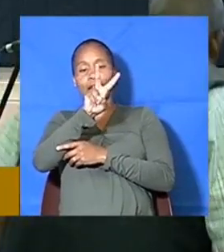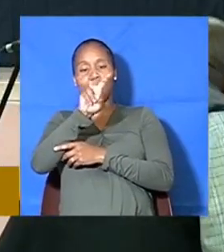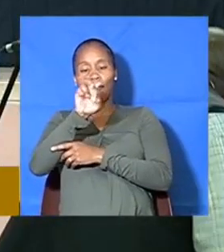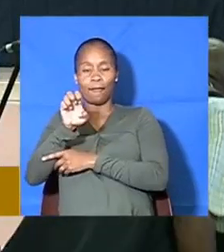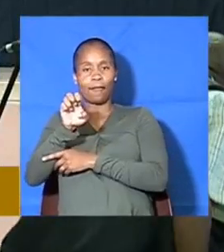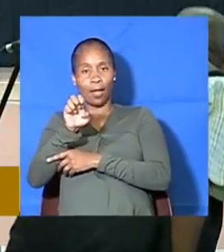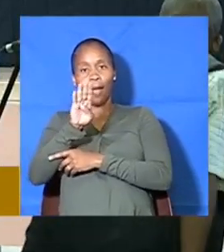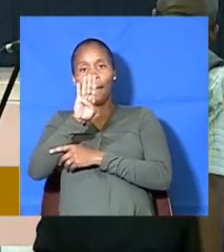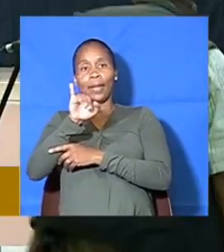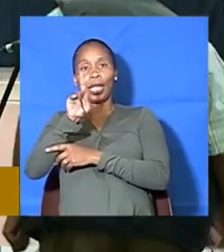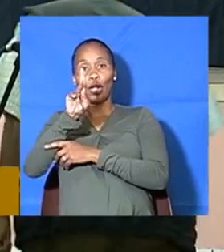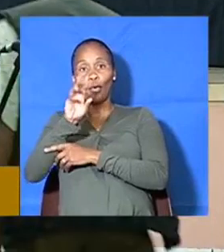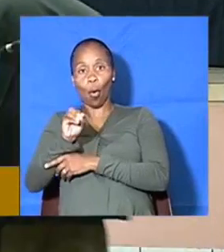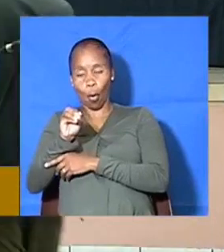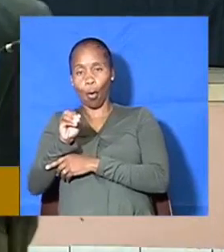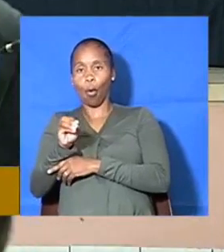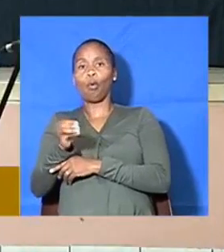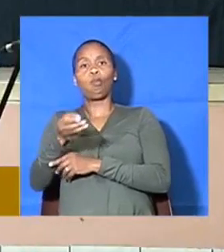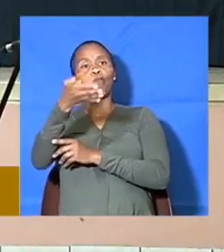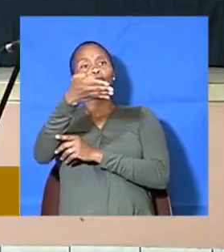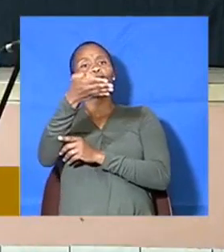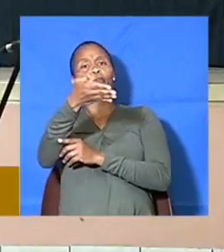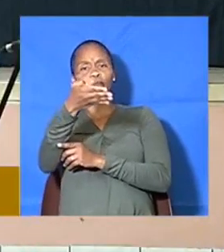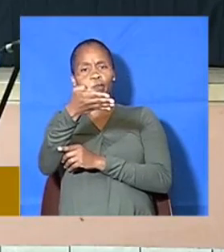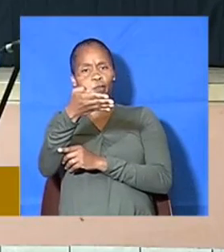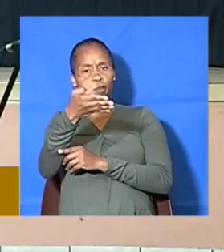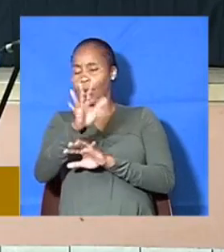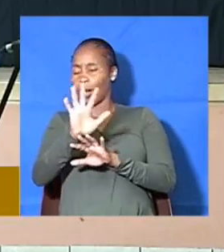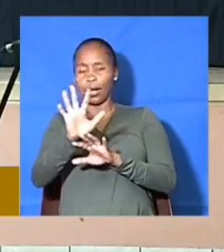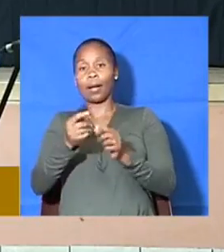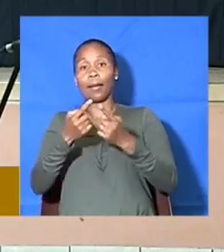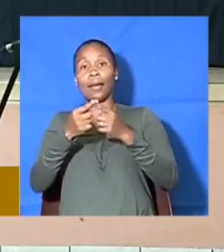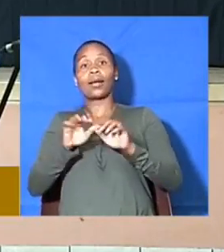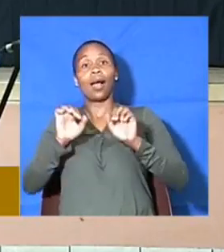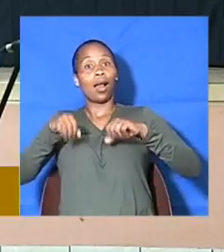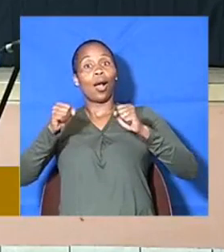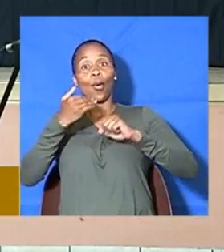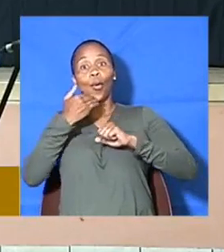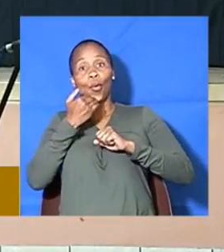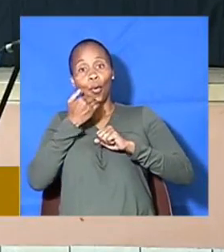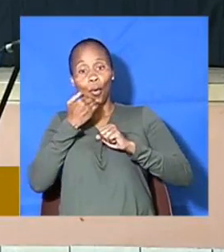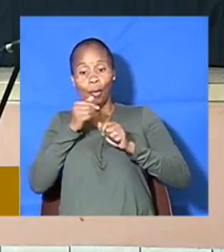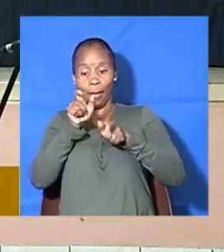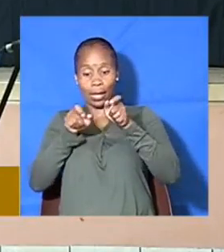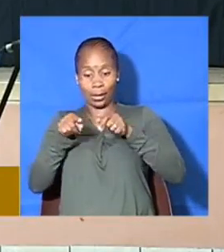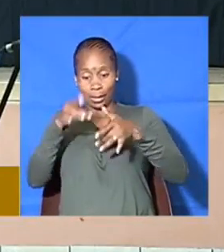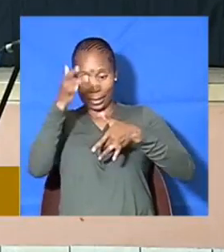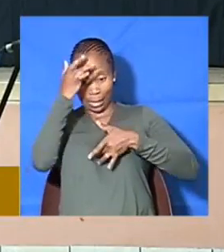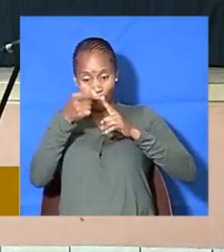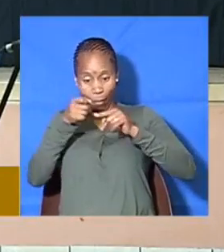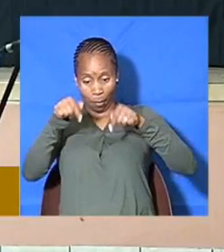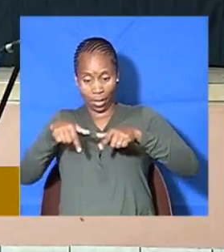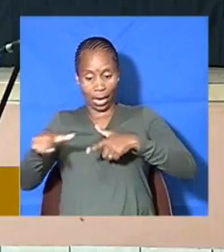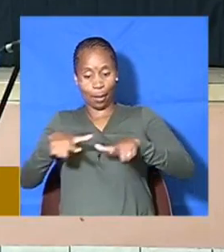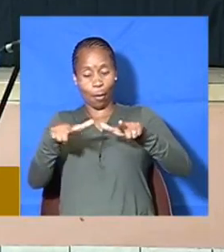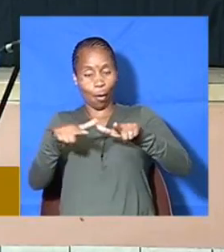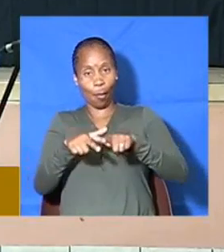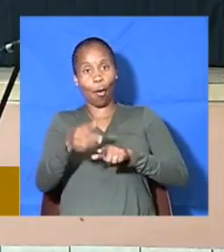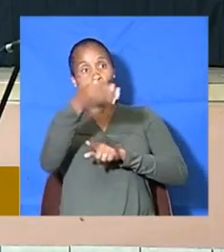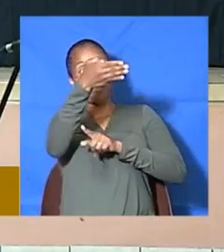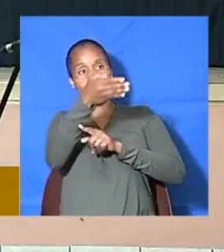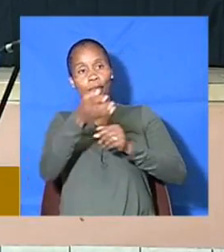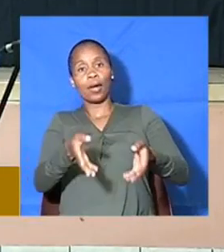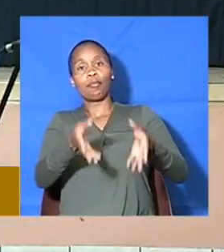around Lunyenye Hall, the clinic that serves this community, how many residents are there, who